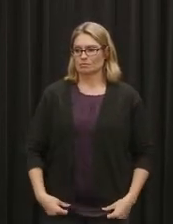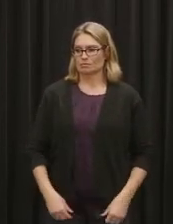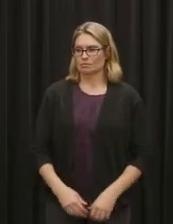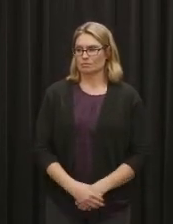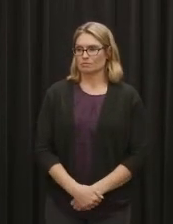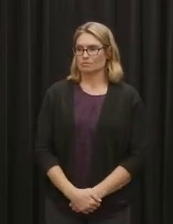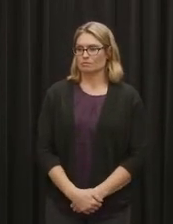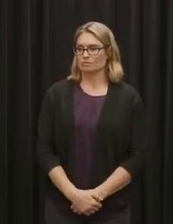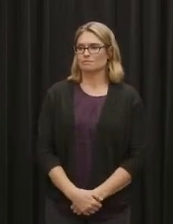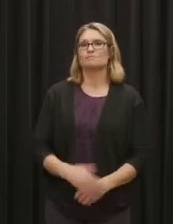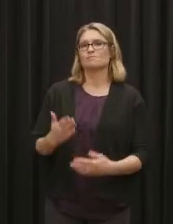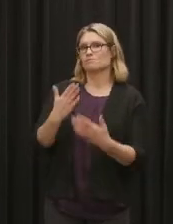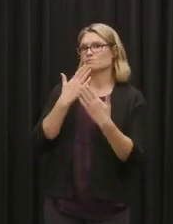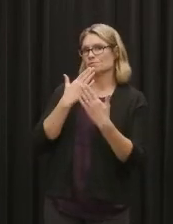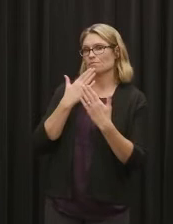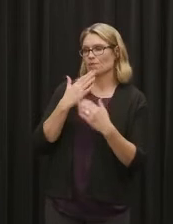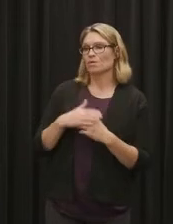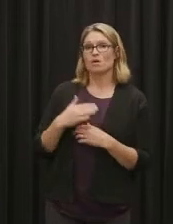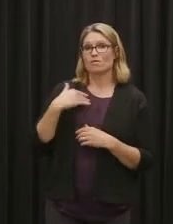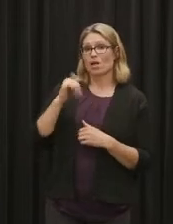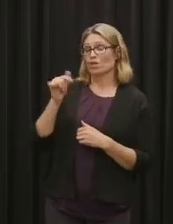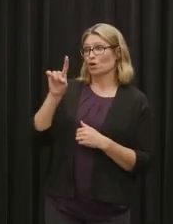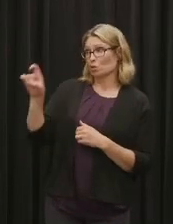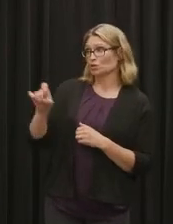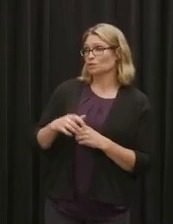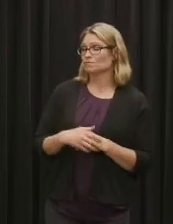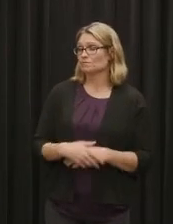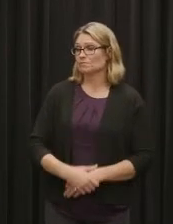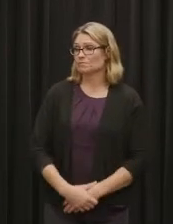Thank you, Director. Ms. Brown, do you have a follow-up?